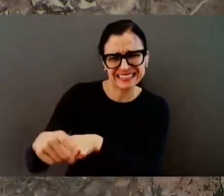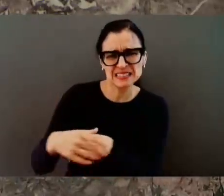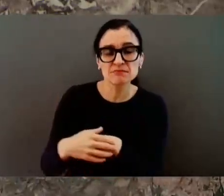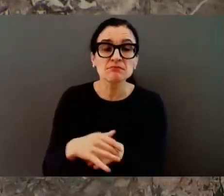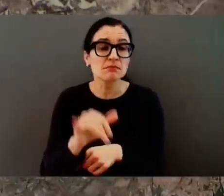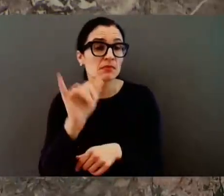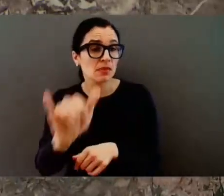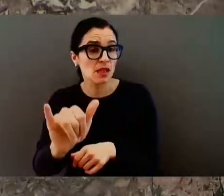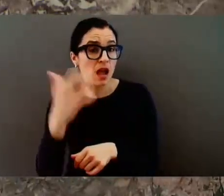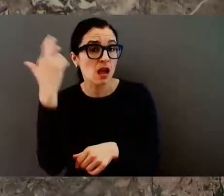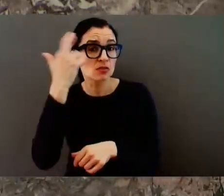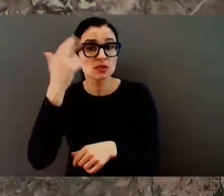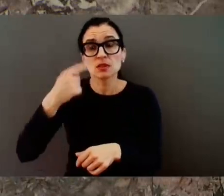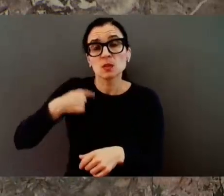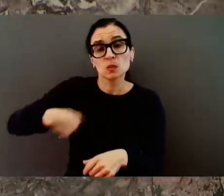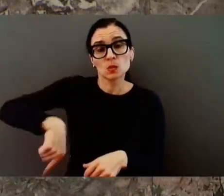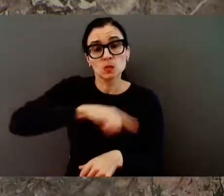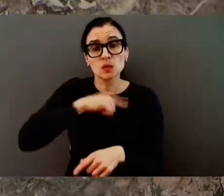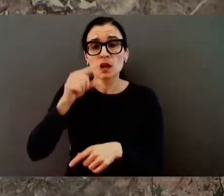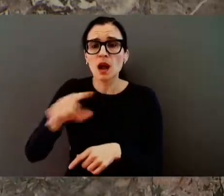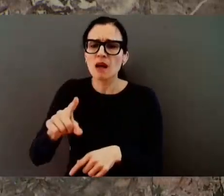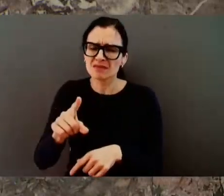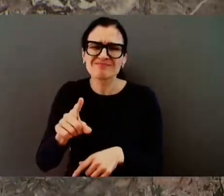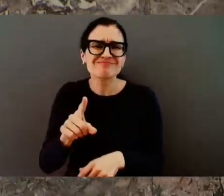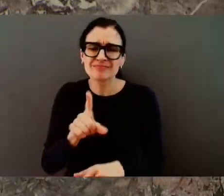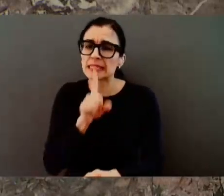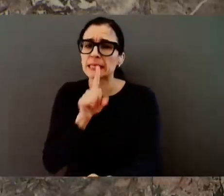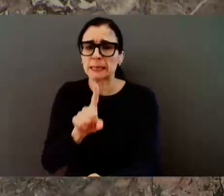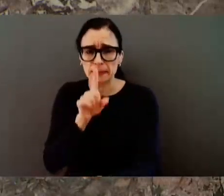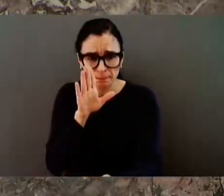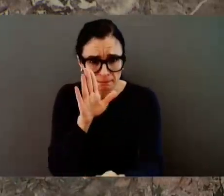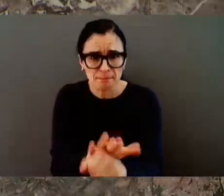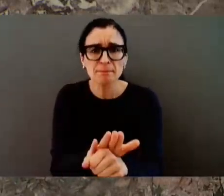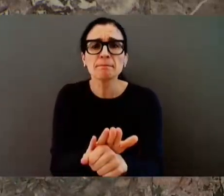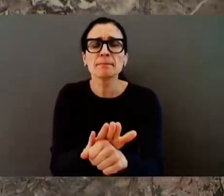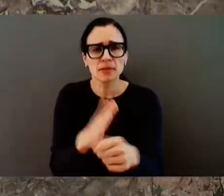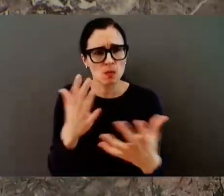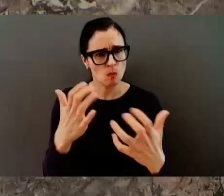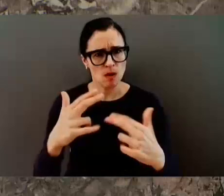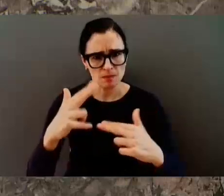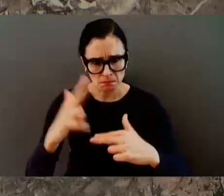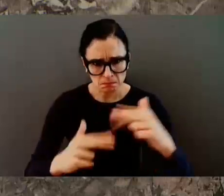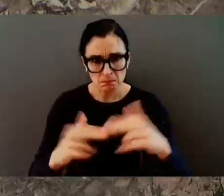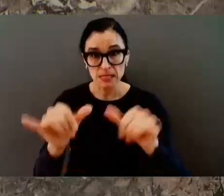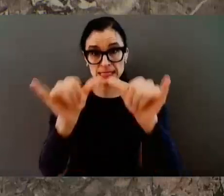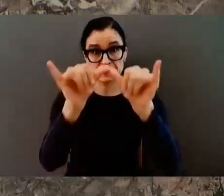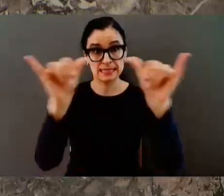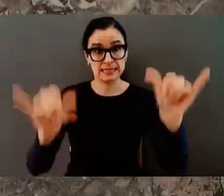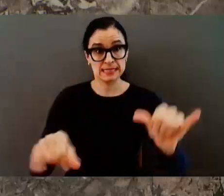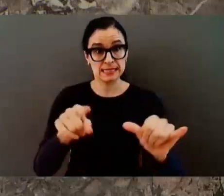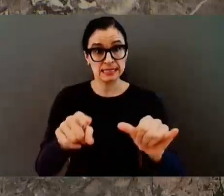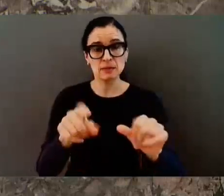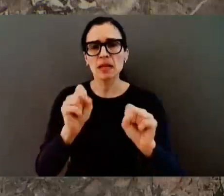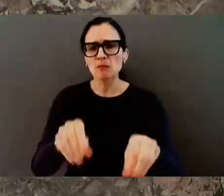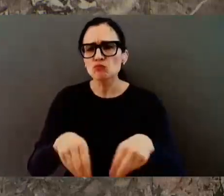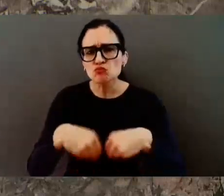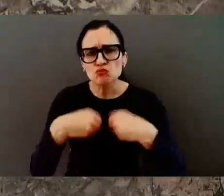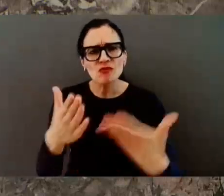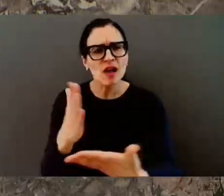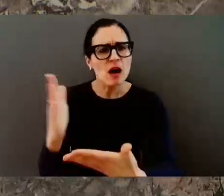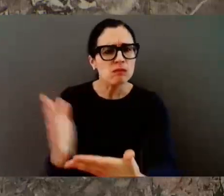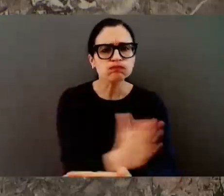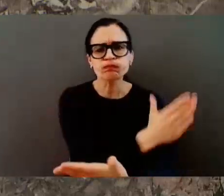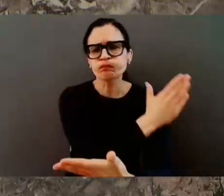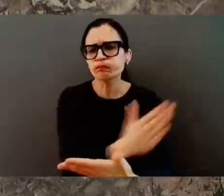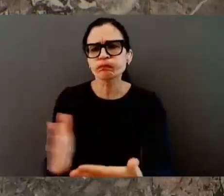a system, a continuum of care, of voluntary care, but also understanding that for some individuals who are